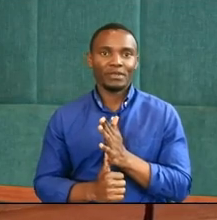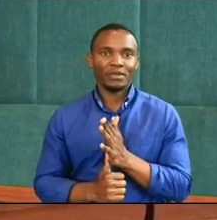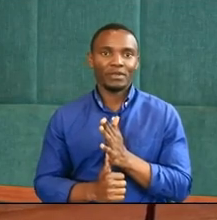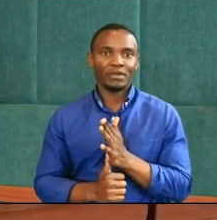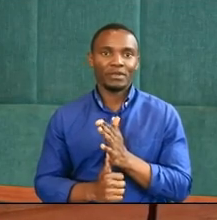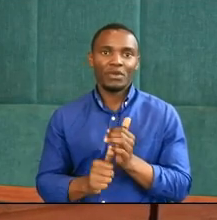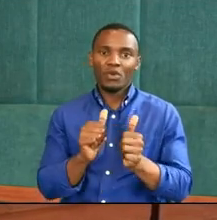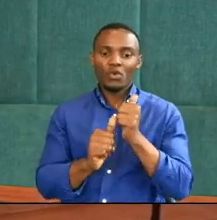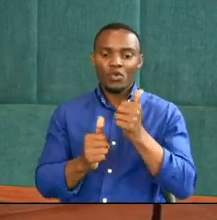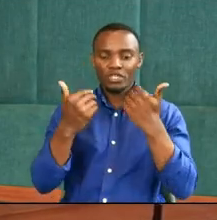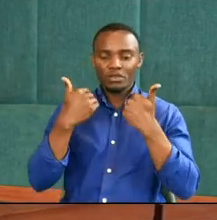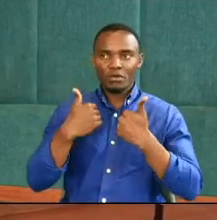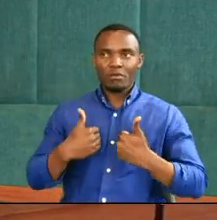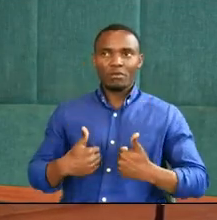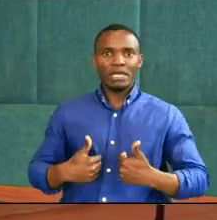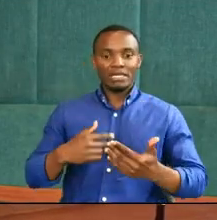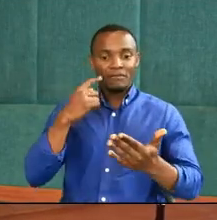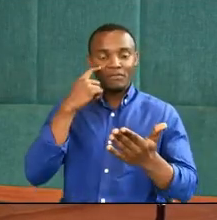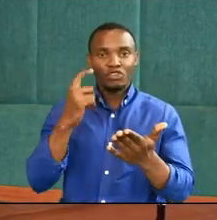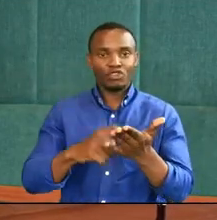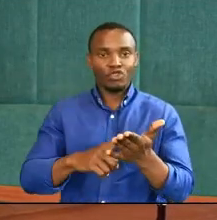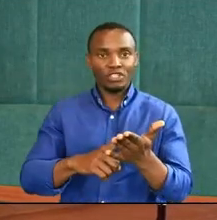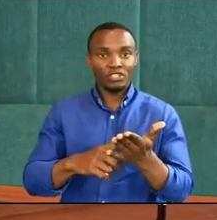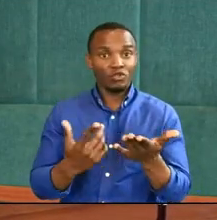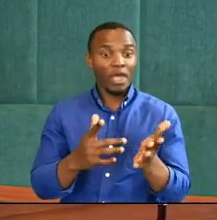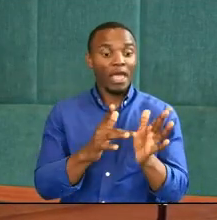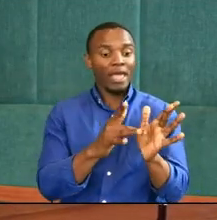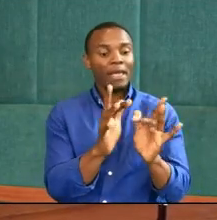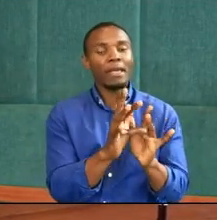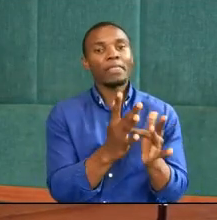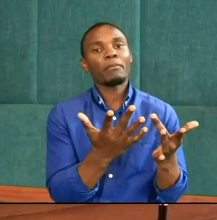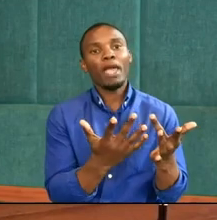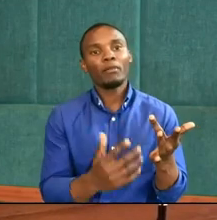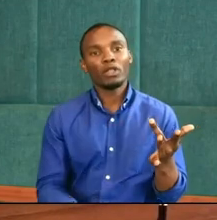that I have noticed in the Bible